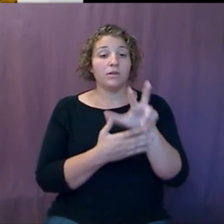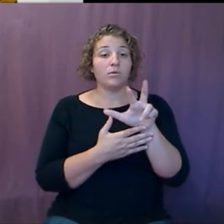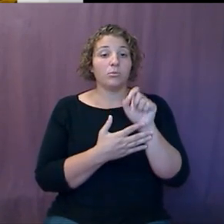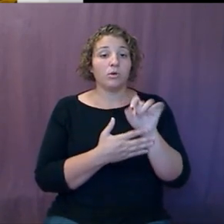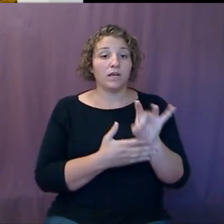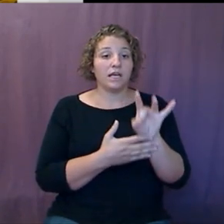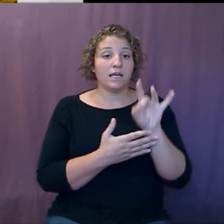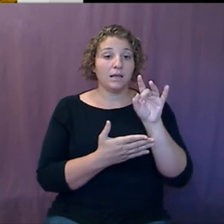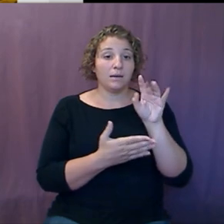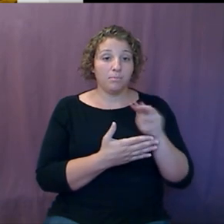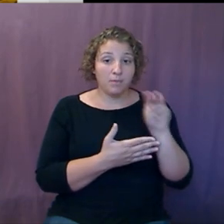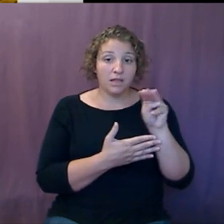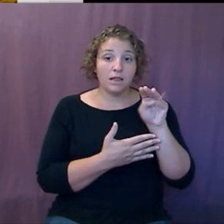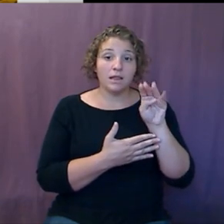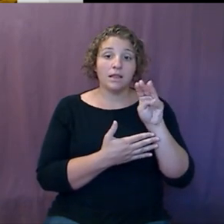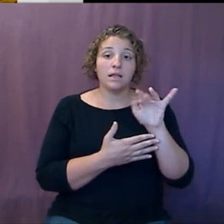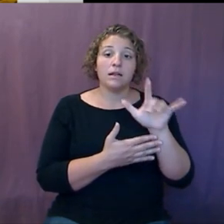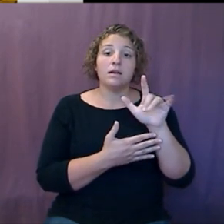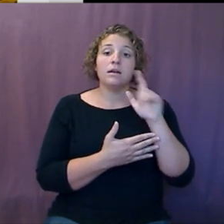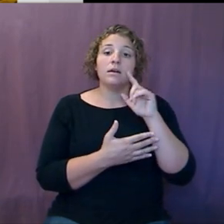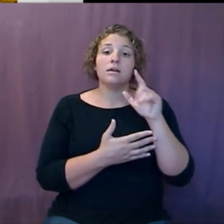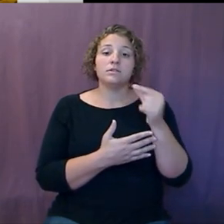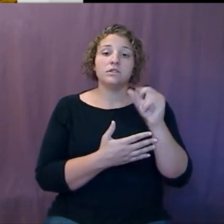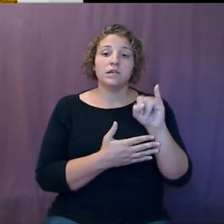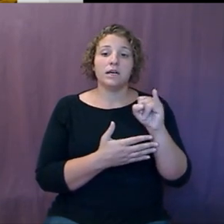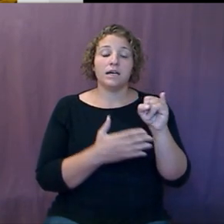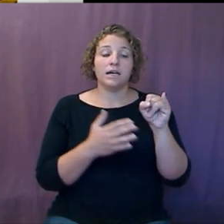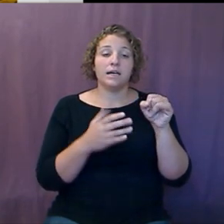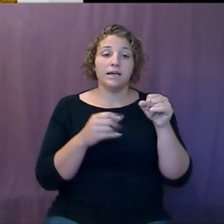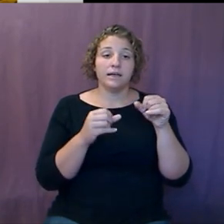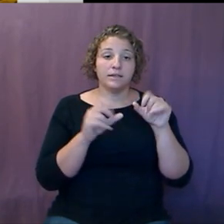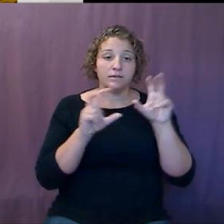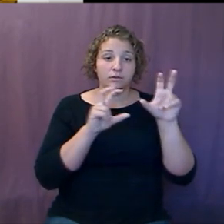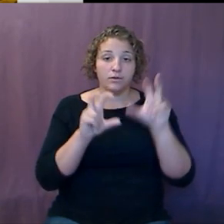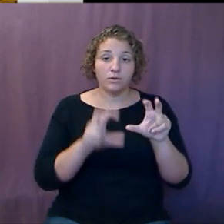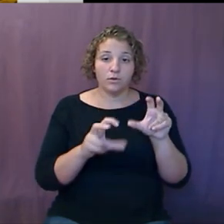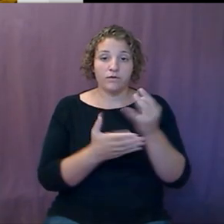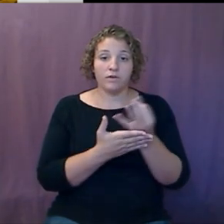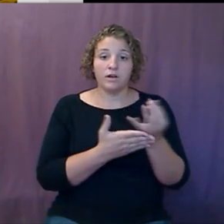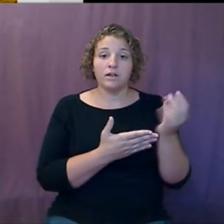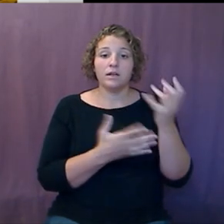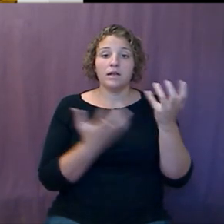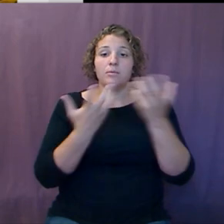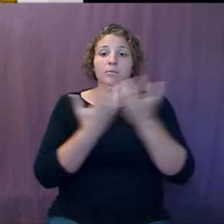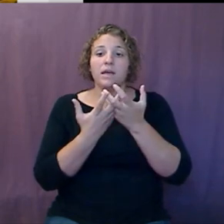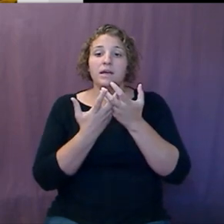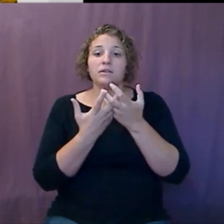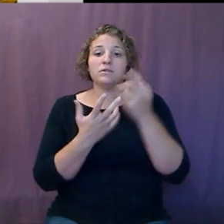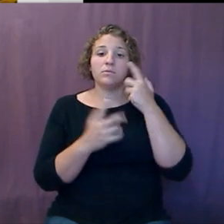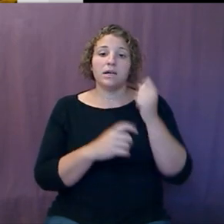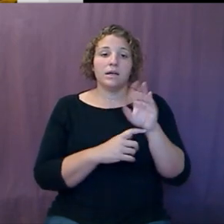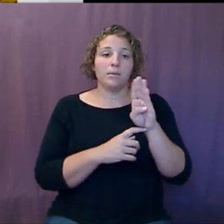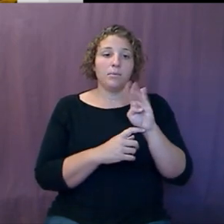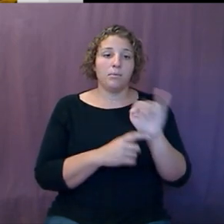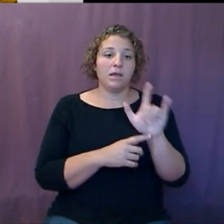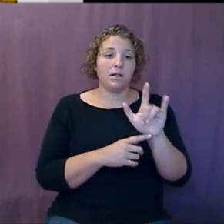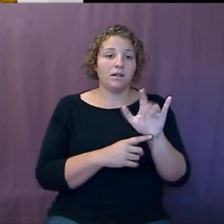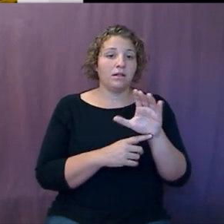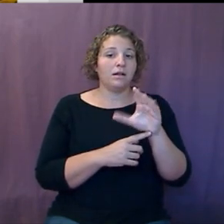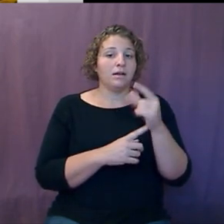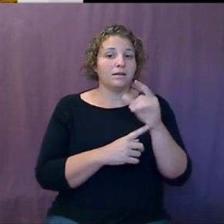in gavi donor funds in addition to a match donation of the same amount by the bill and melinda gates foundation